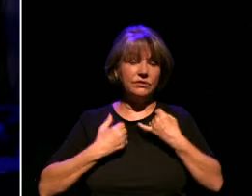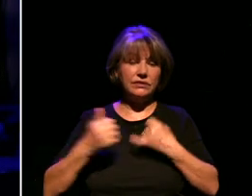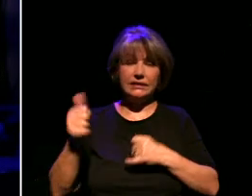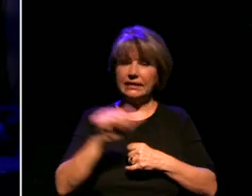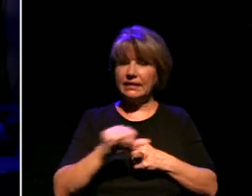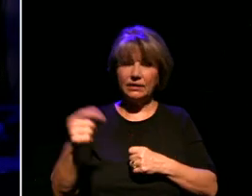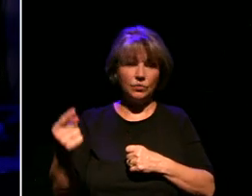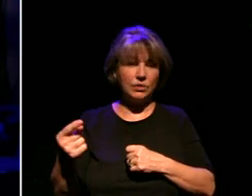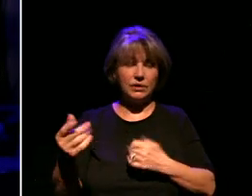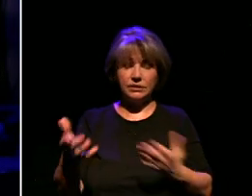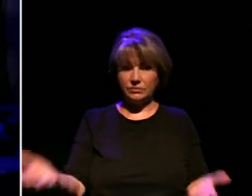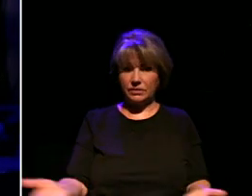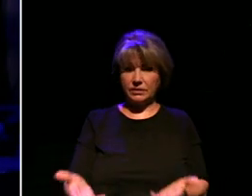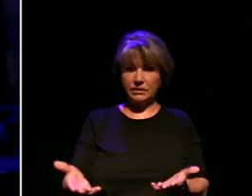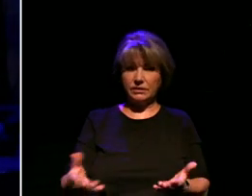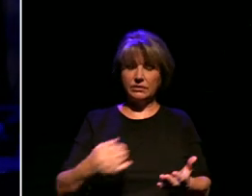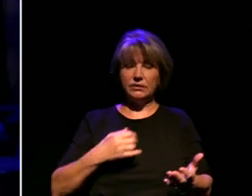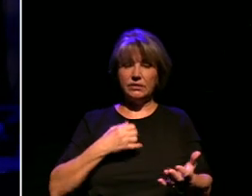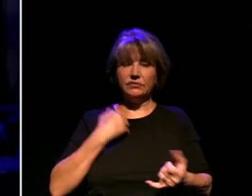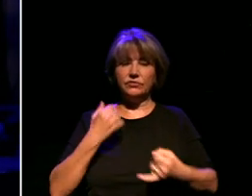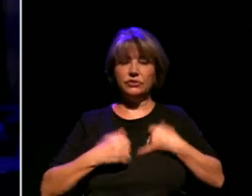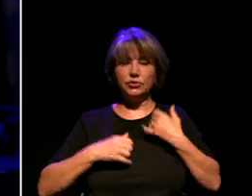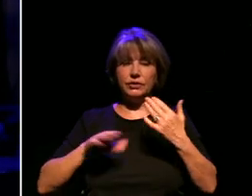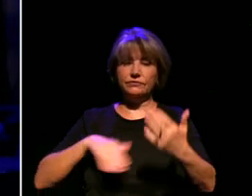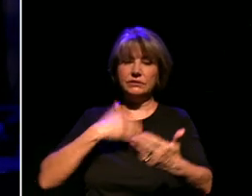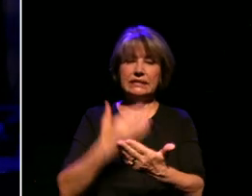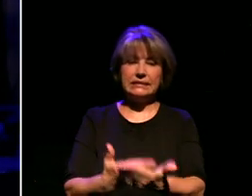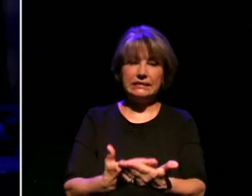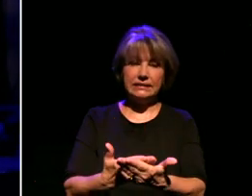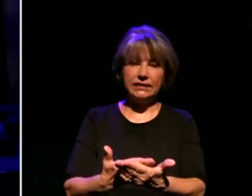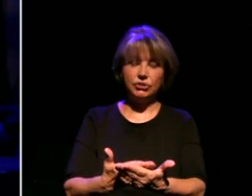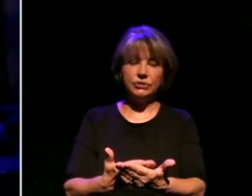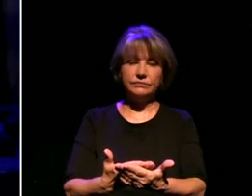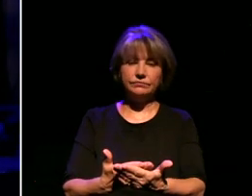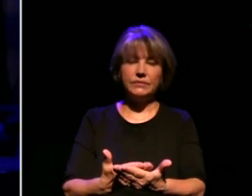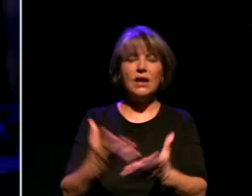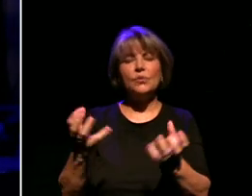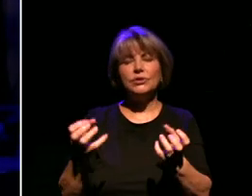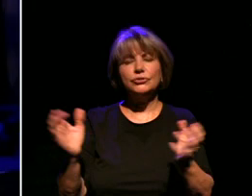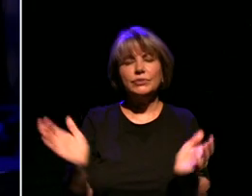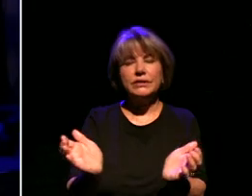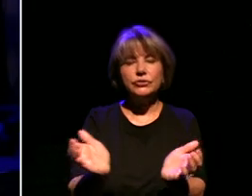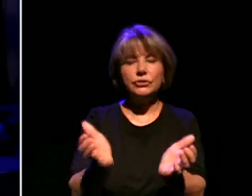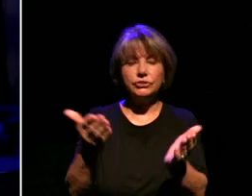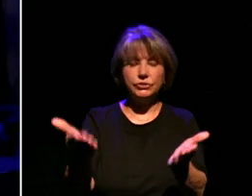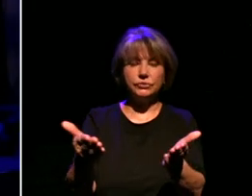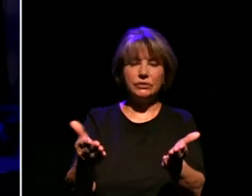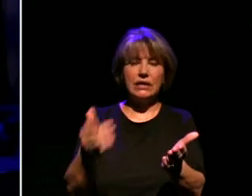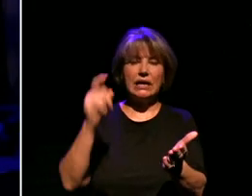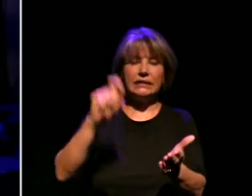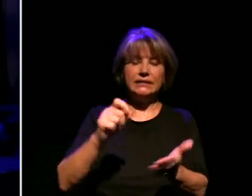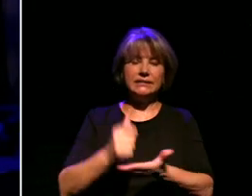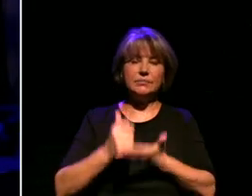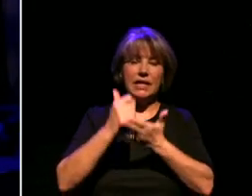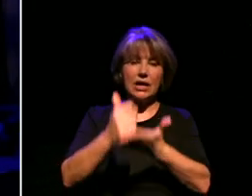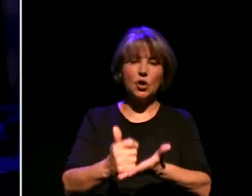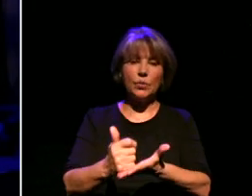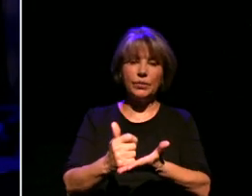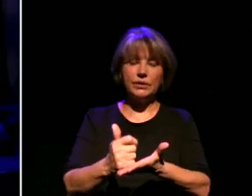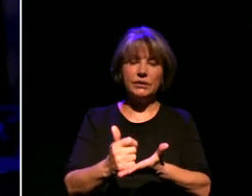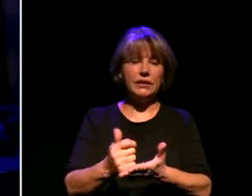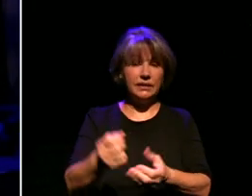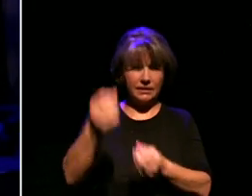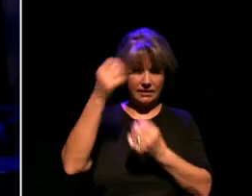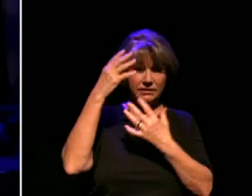around your life into a joyful destination? I just want to encourage you. Some of you, it might be, I need some help. Well, let us